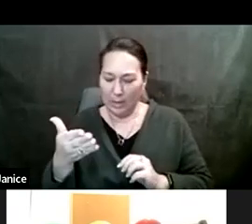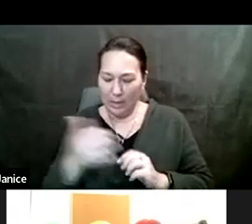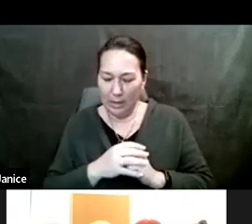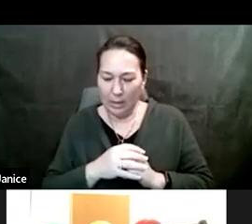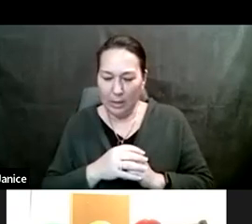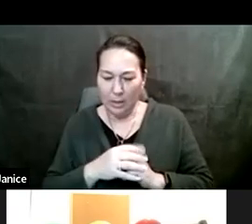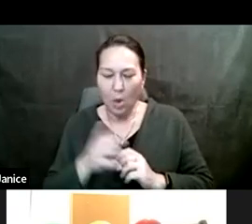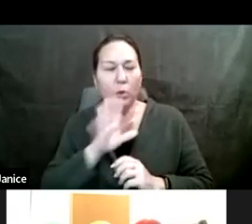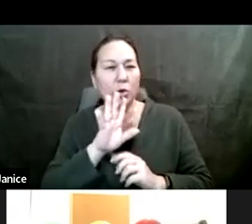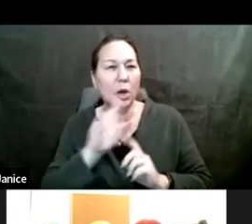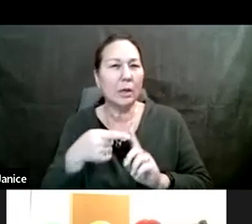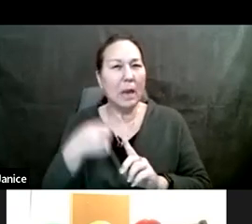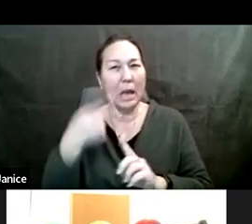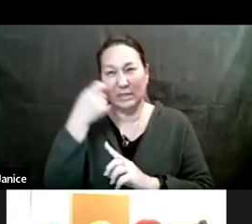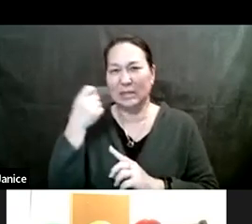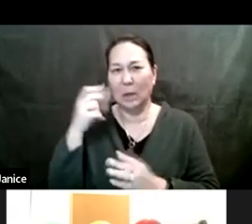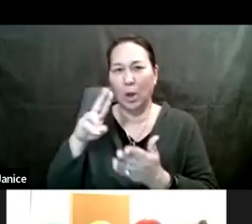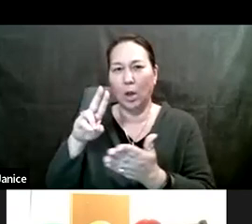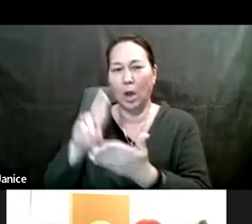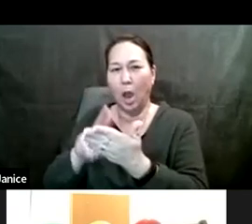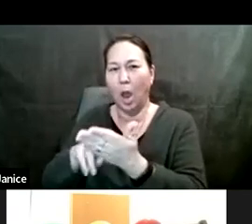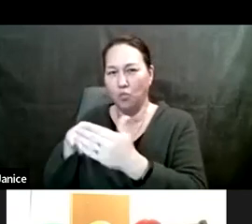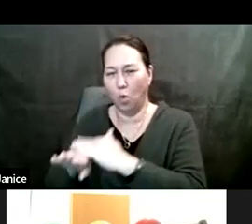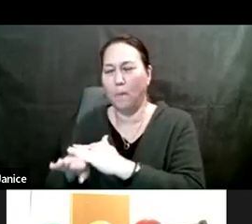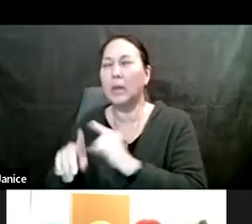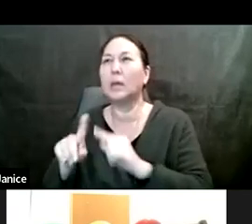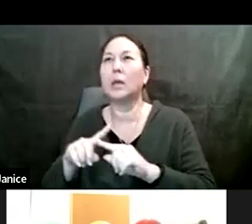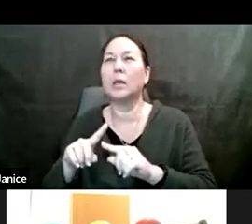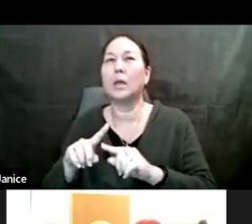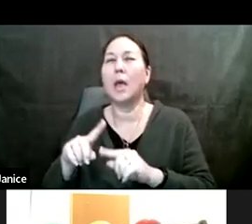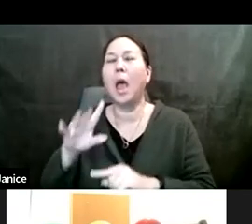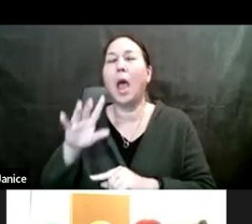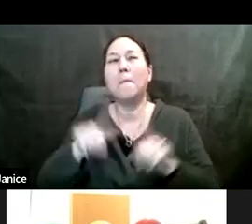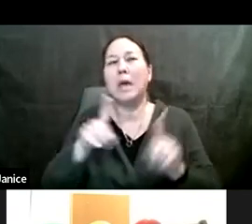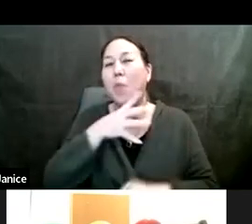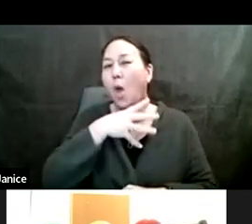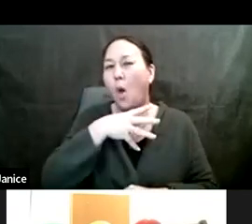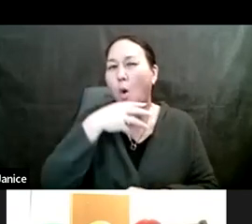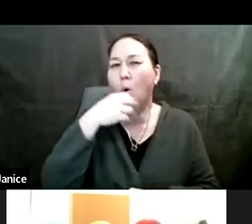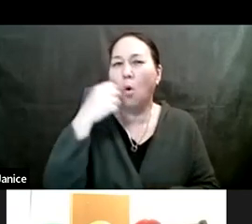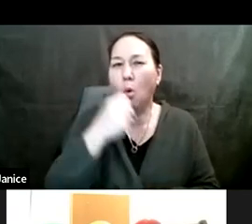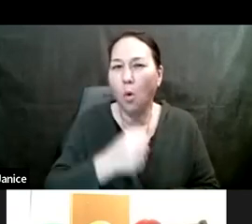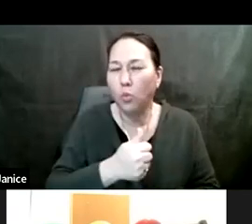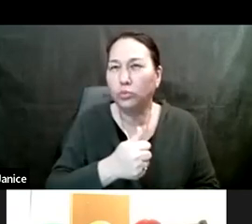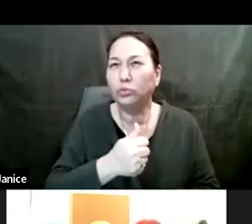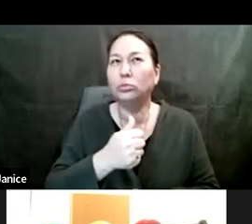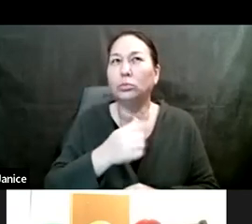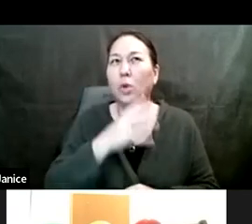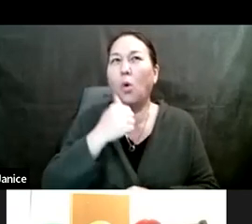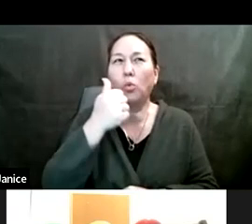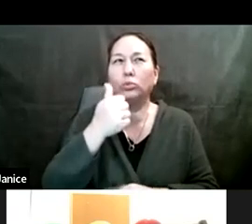in Somerville and I'd like to see us do it here these four are older students who are in transition programming who are special education